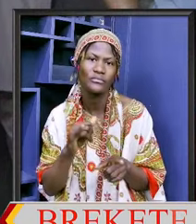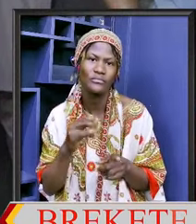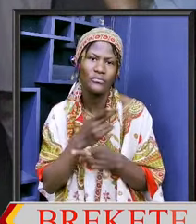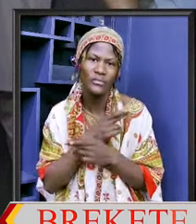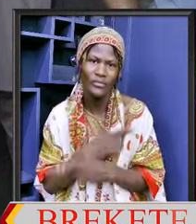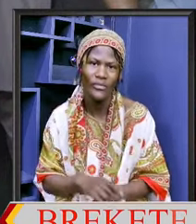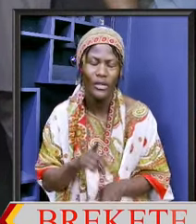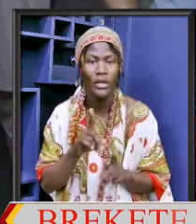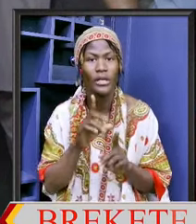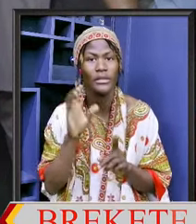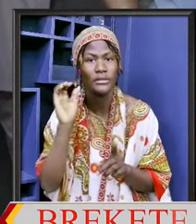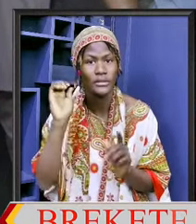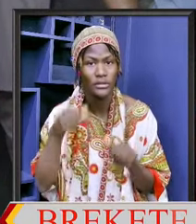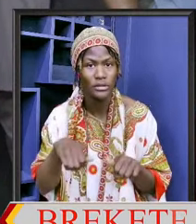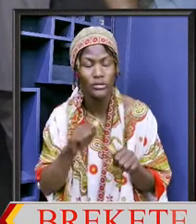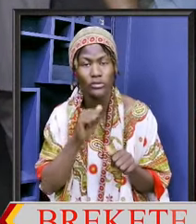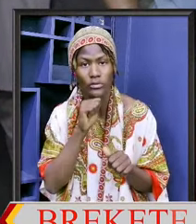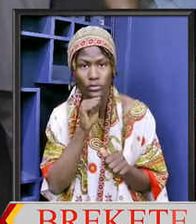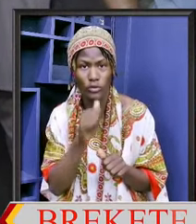make you stand down before I